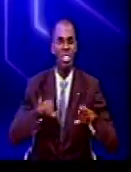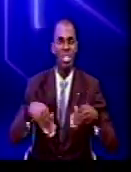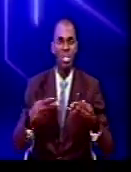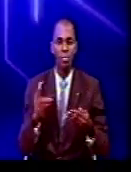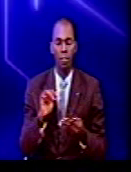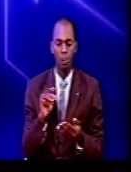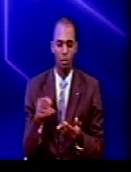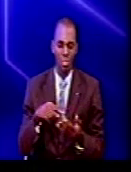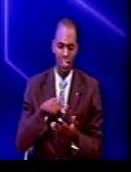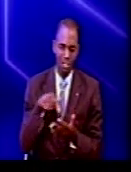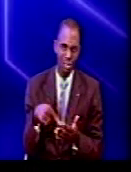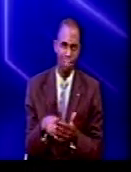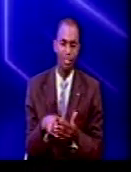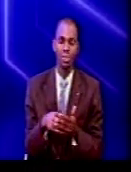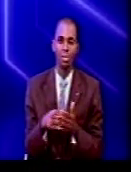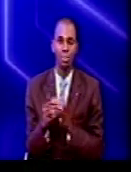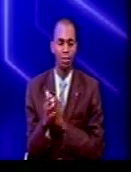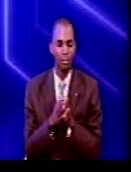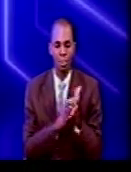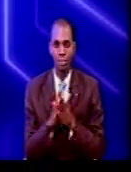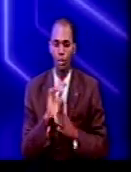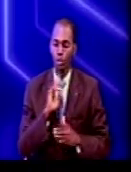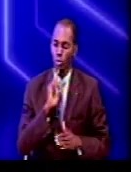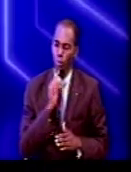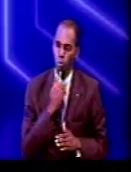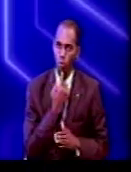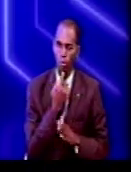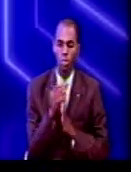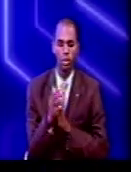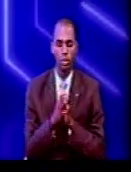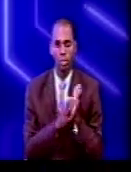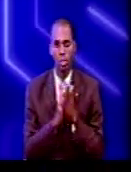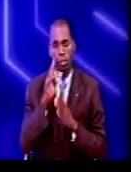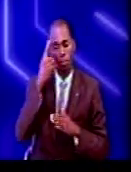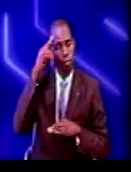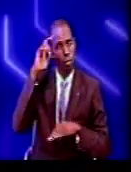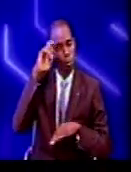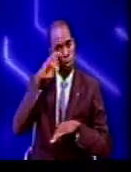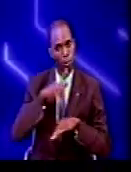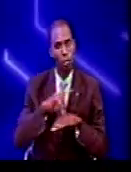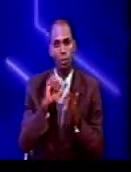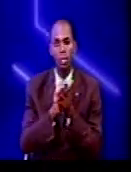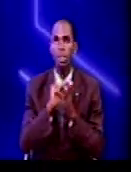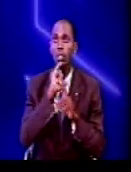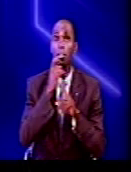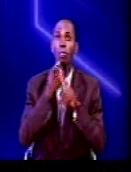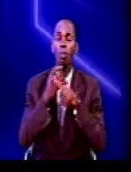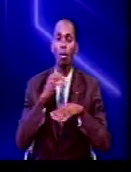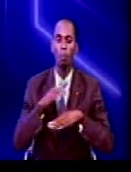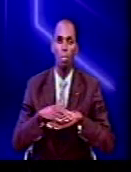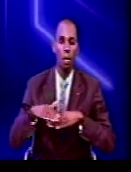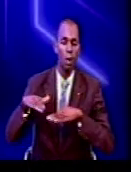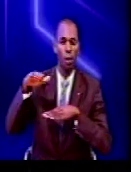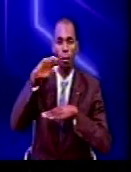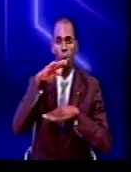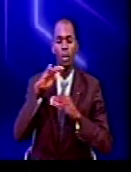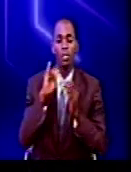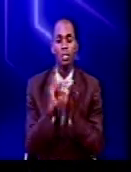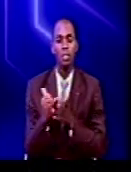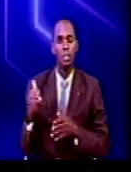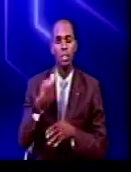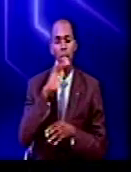nations, that the Lord will give them this desire, earnest desire